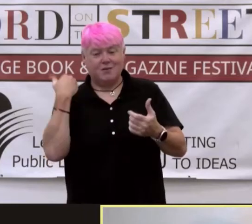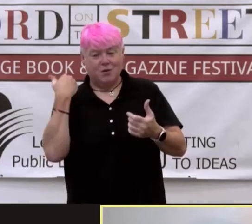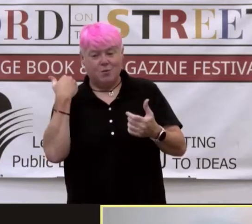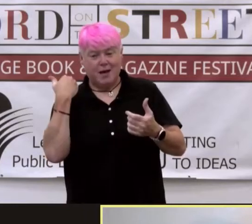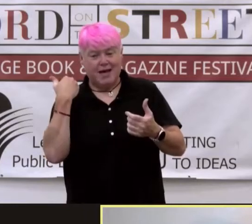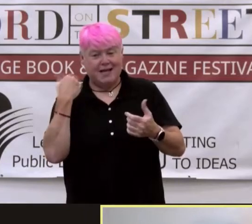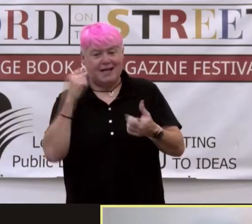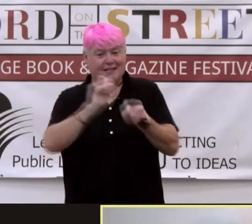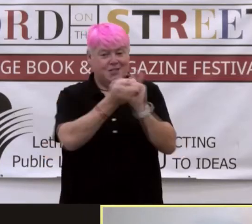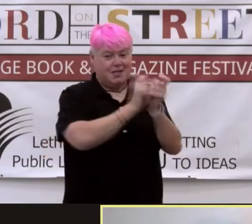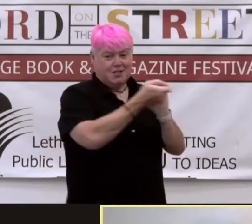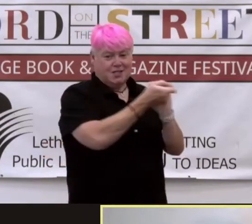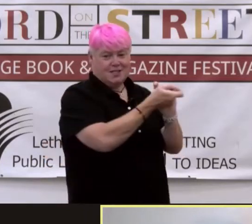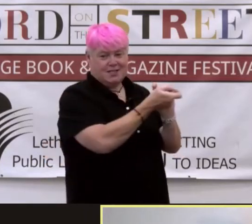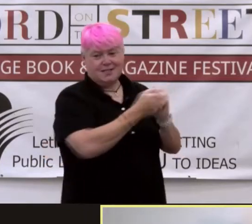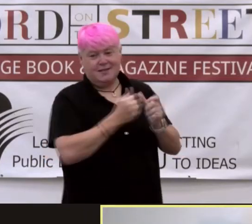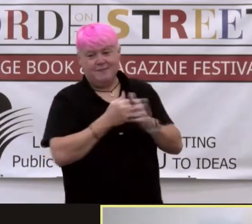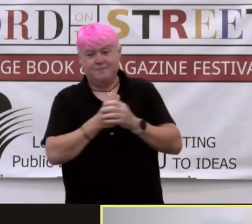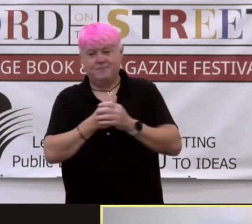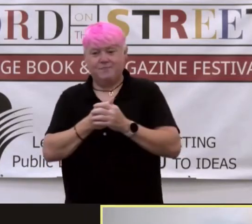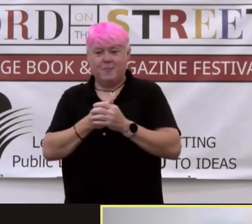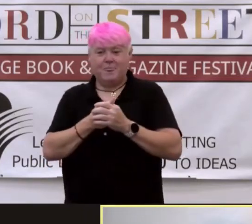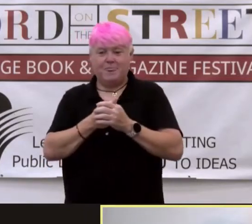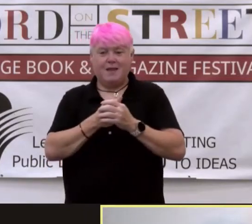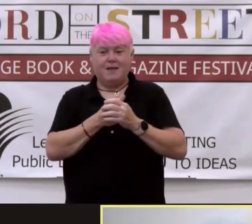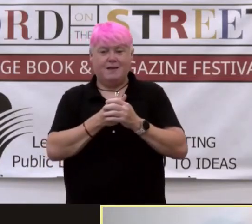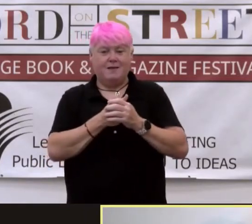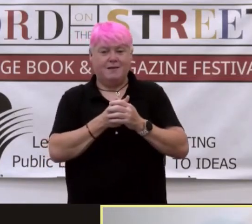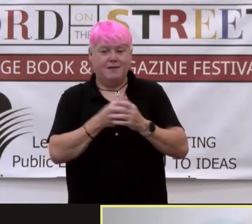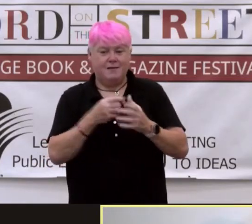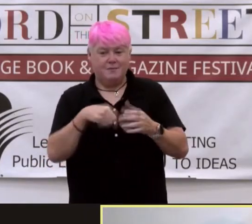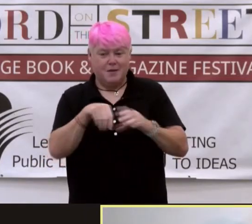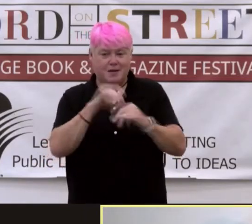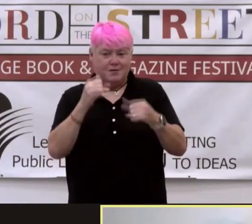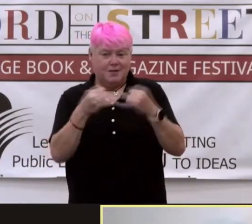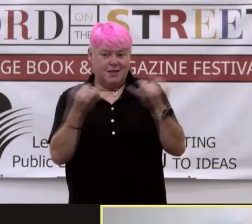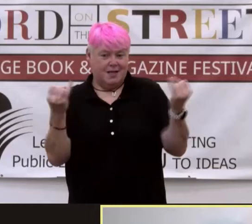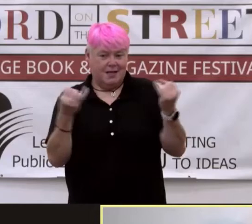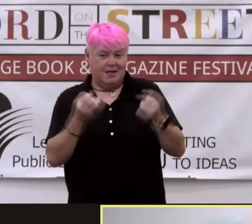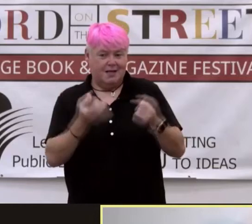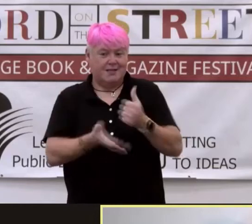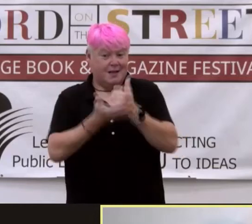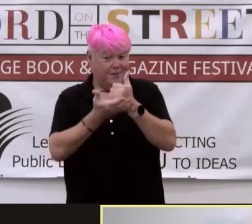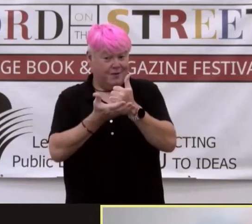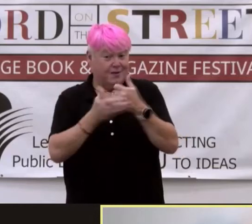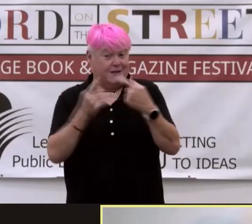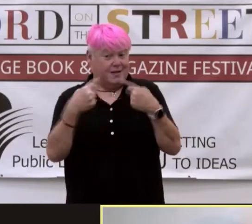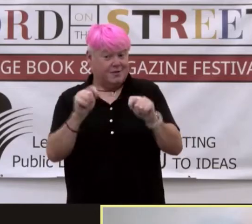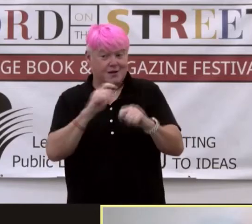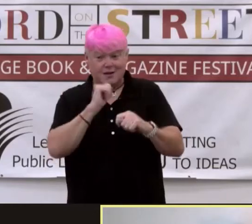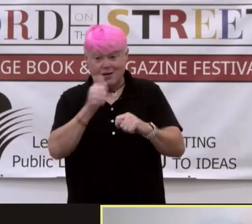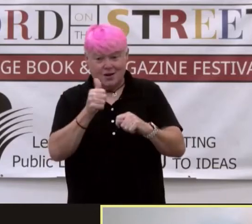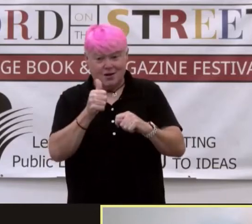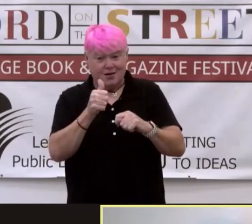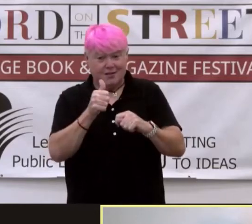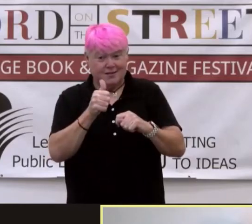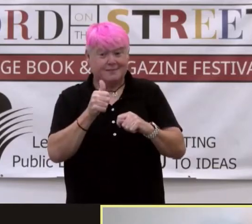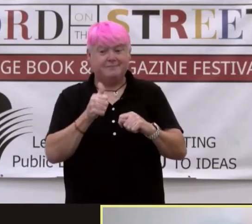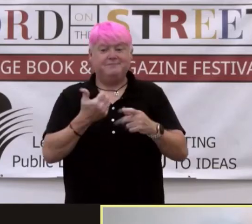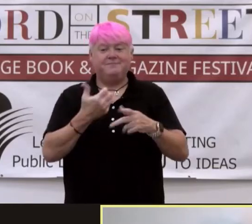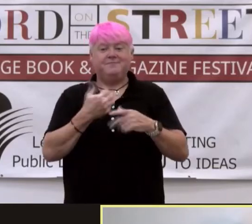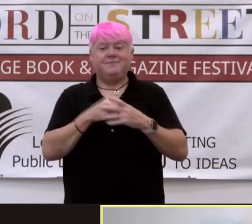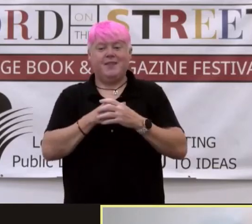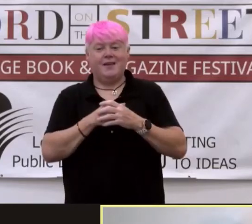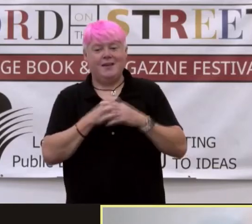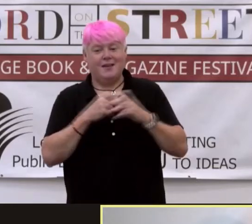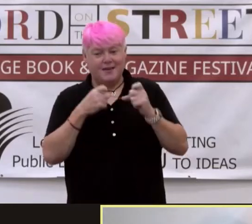I think that's when outlining is helpful. I don't like to do it. I try not to do it, but it's my undoing every time. I think if